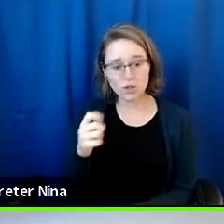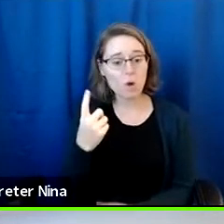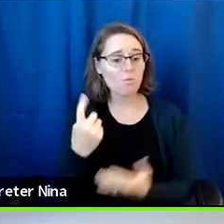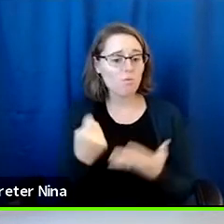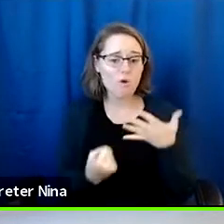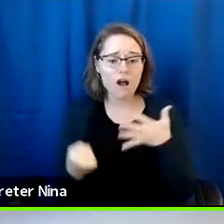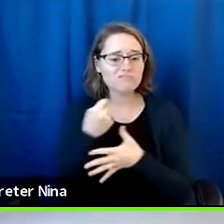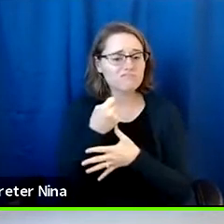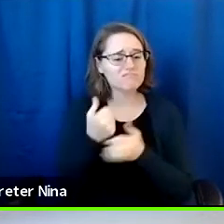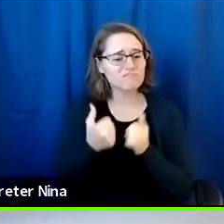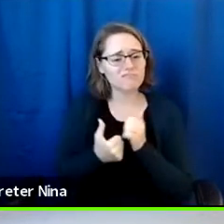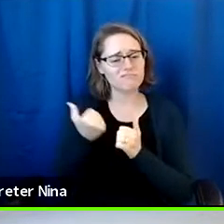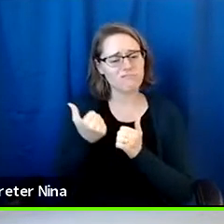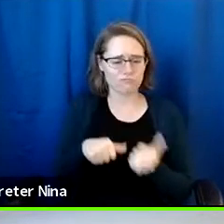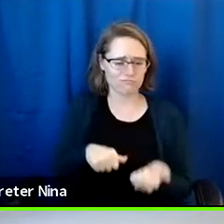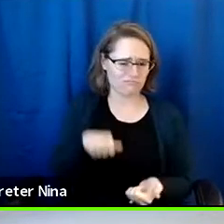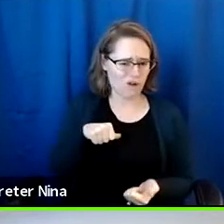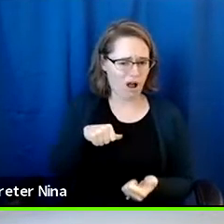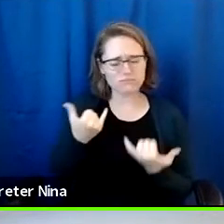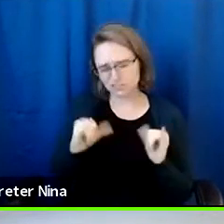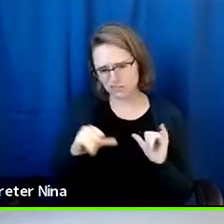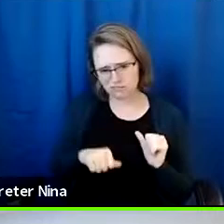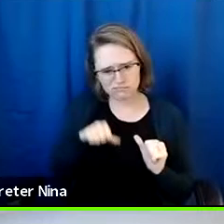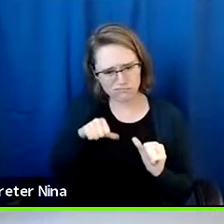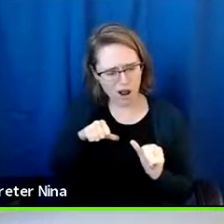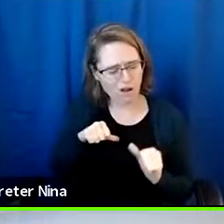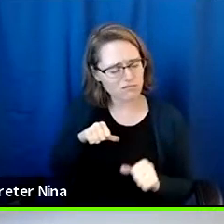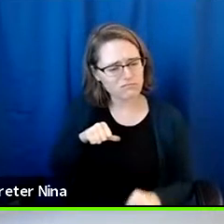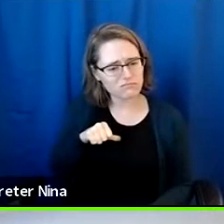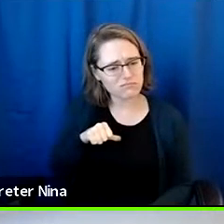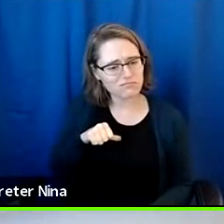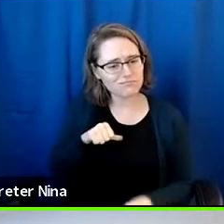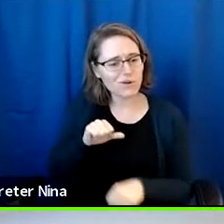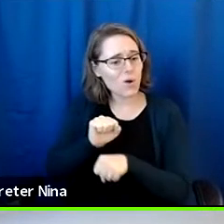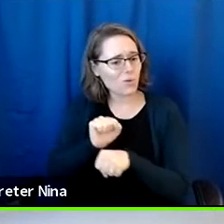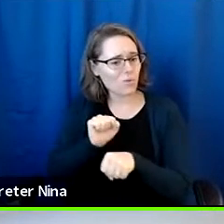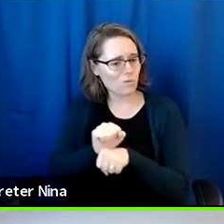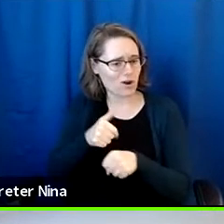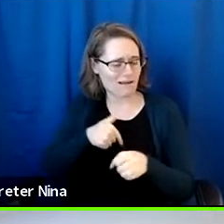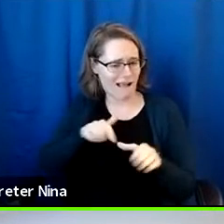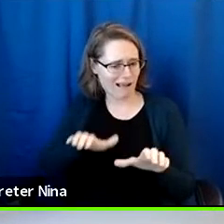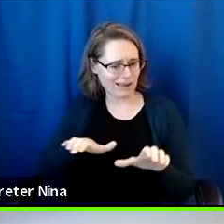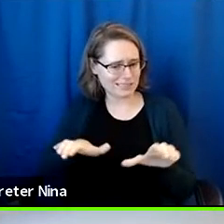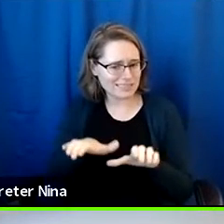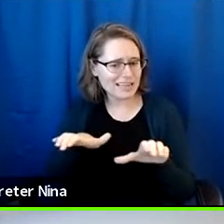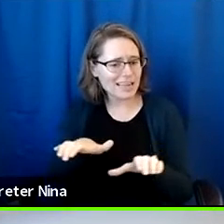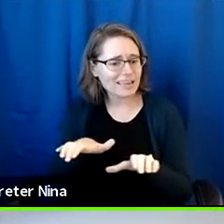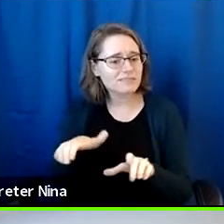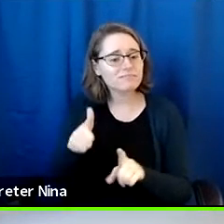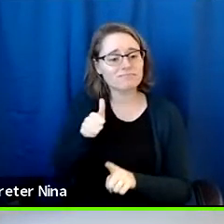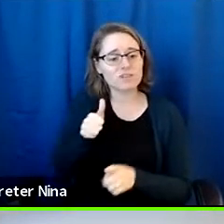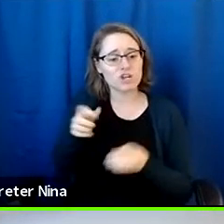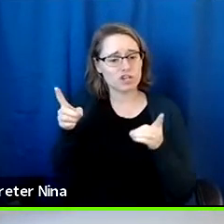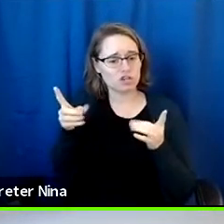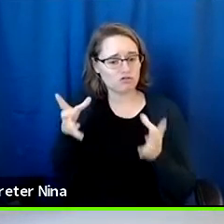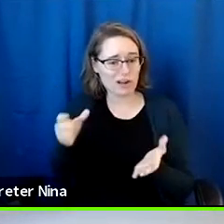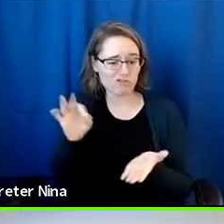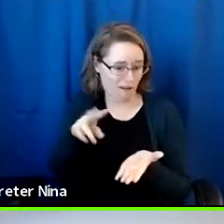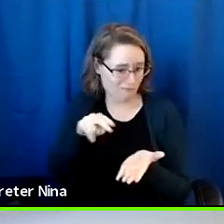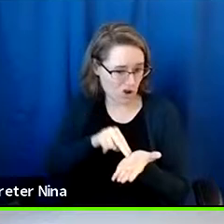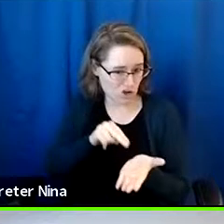most proud of and continue to be proud of is the work that I did as a director of nursing,